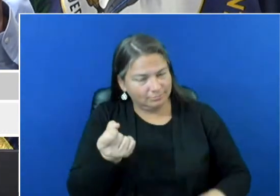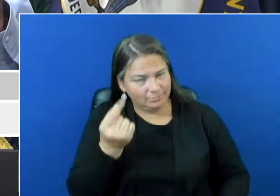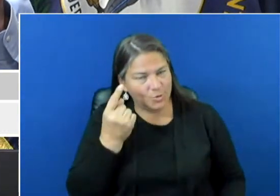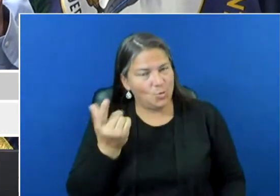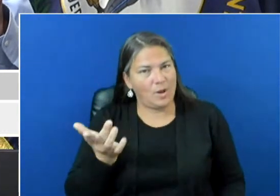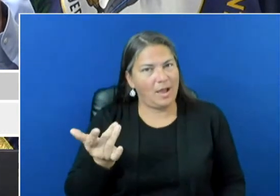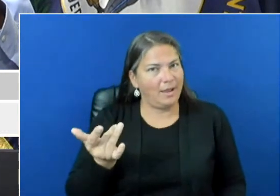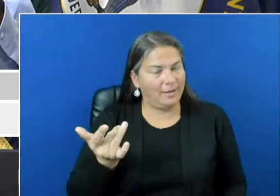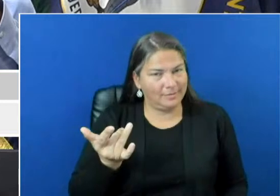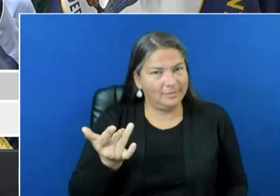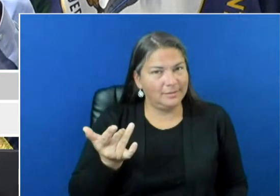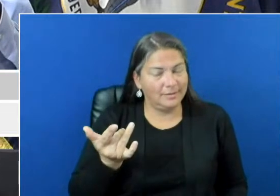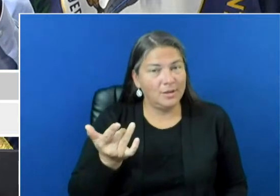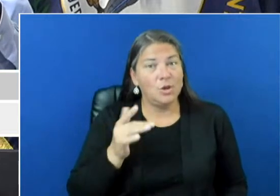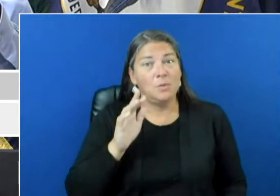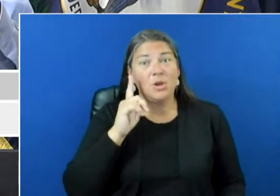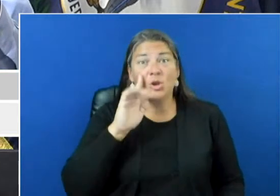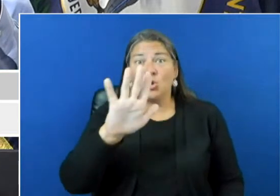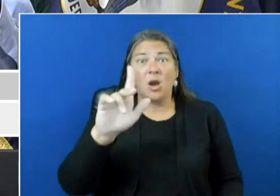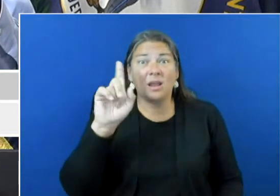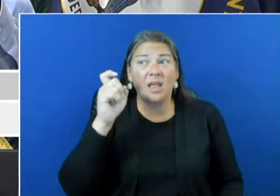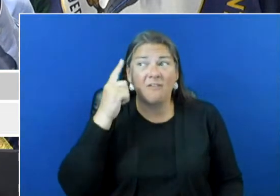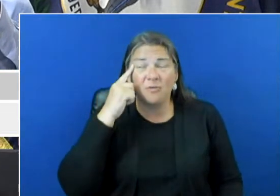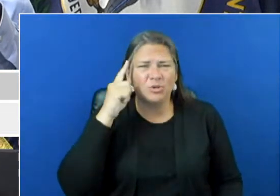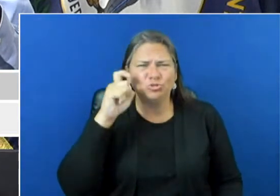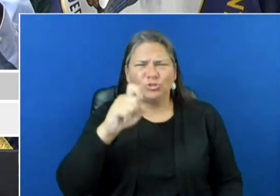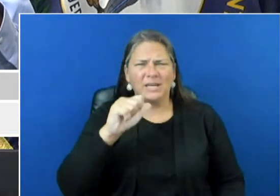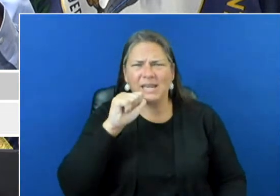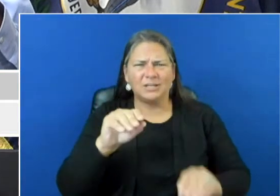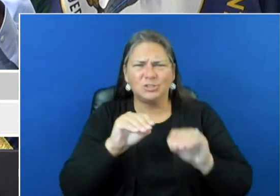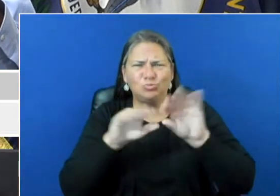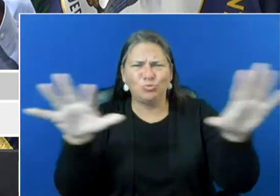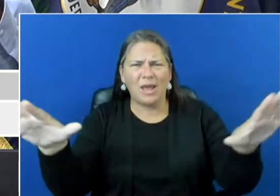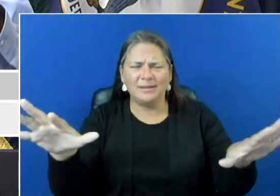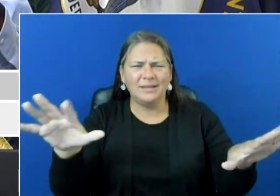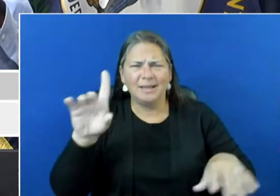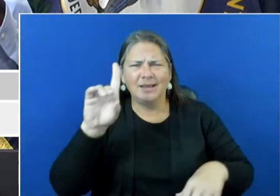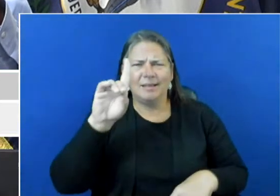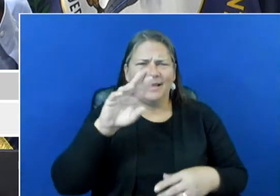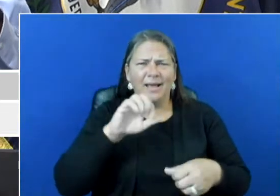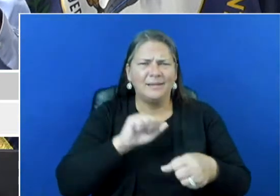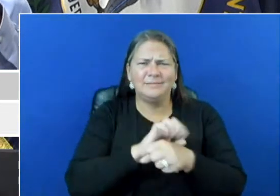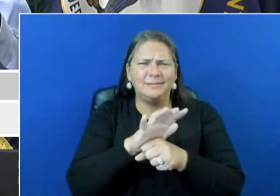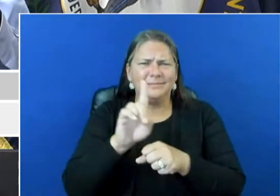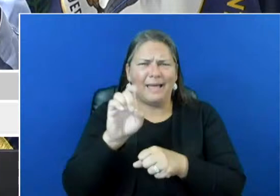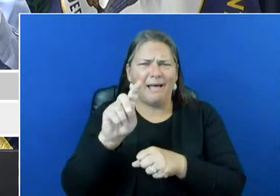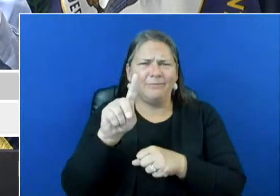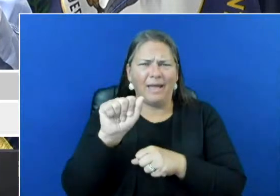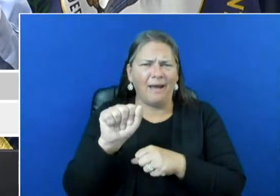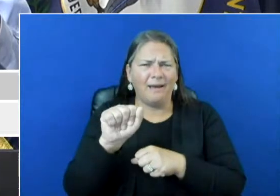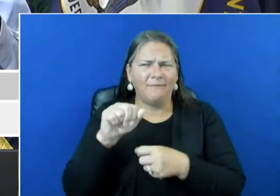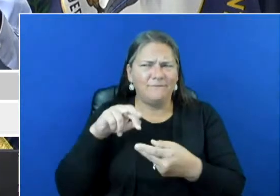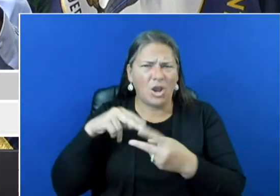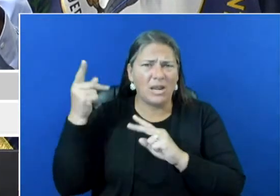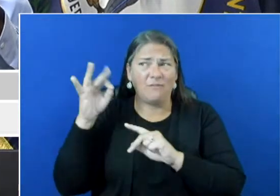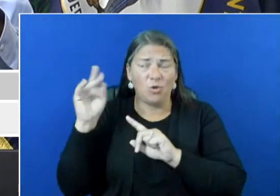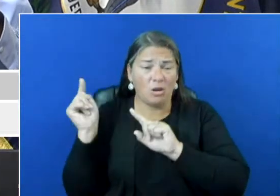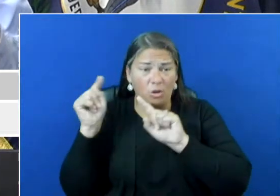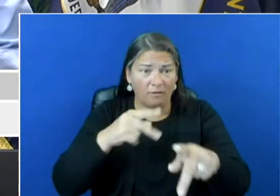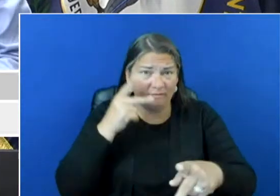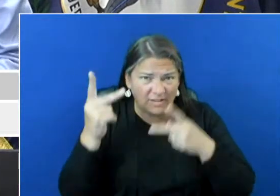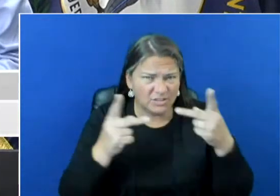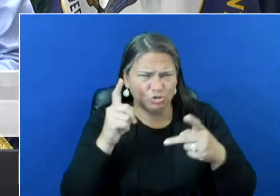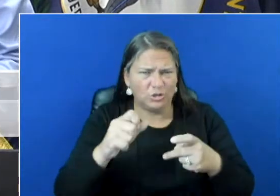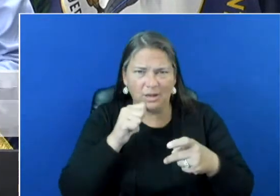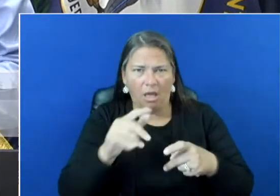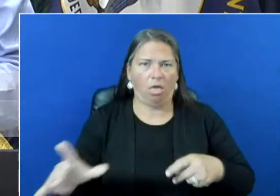especially because your government shouldn't spread the Delta variant to you when you visit a government building. And just